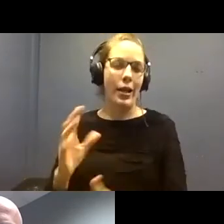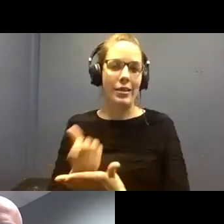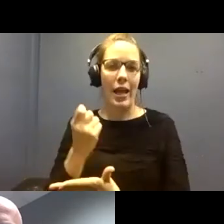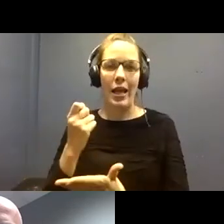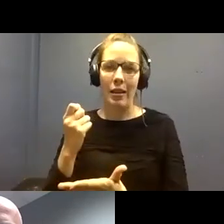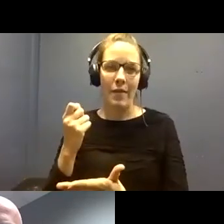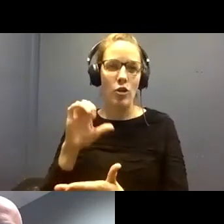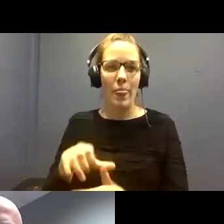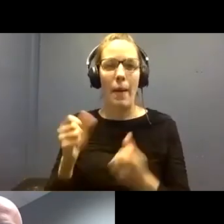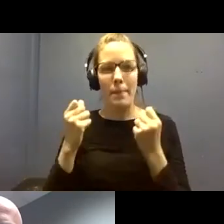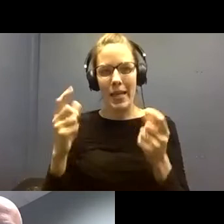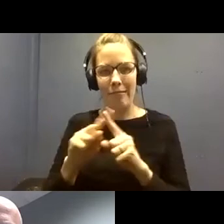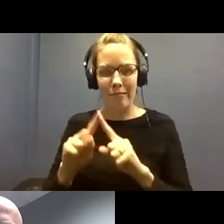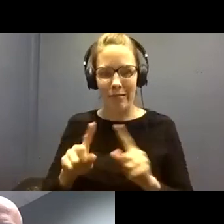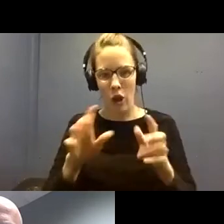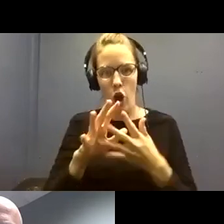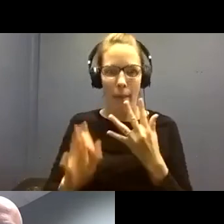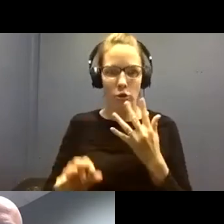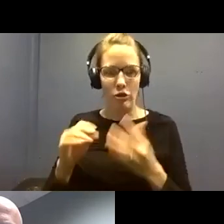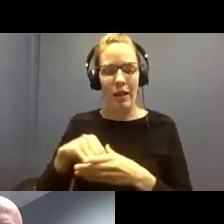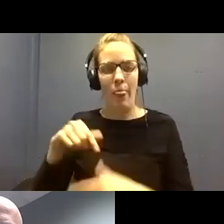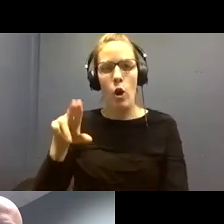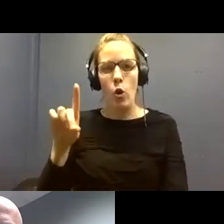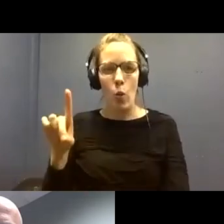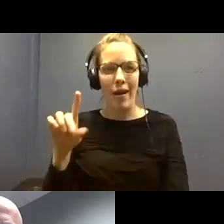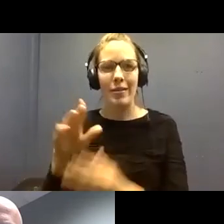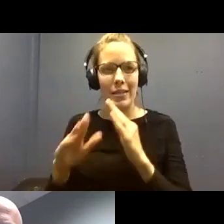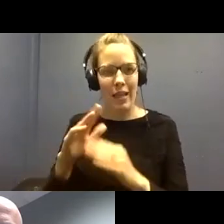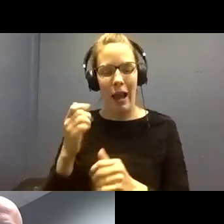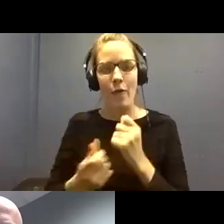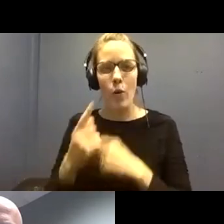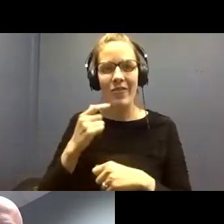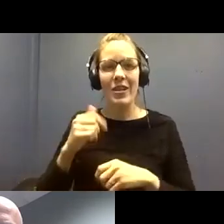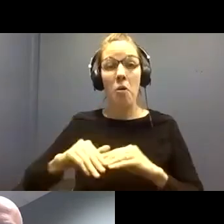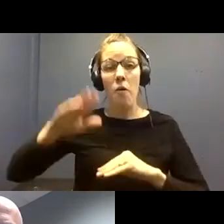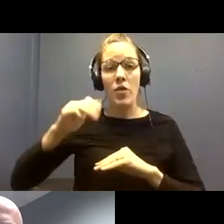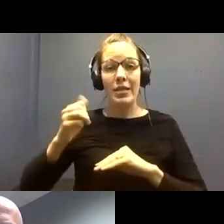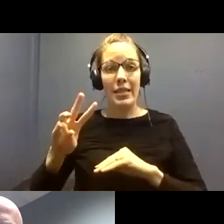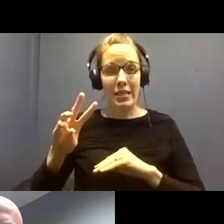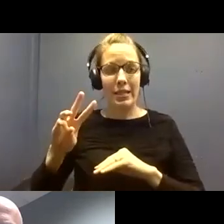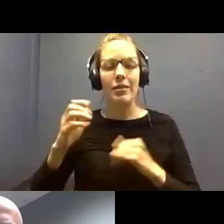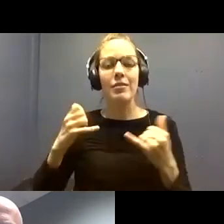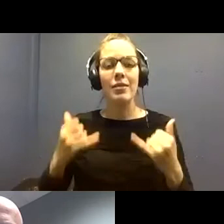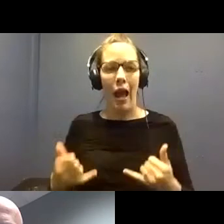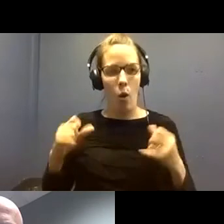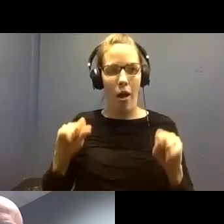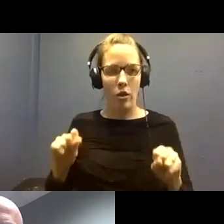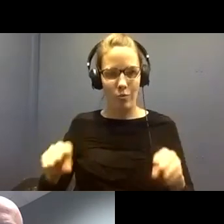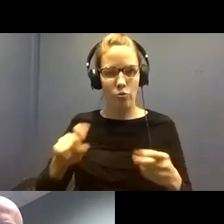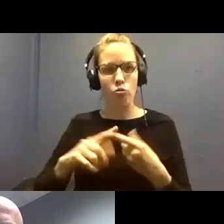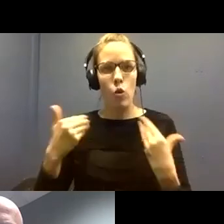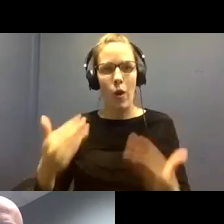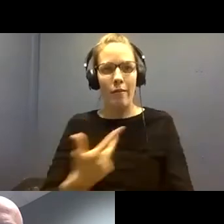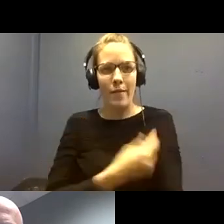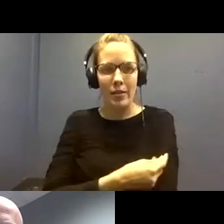of the many options in the Quad Cities. Everyone age 16 and older is now eligible to be